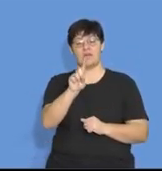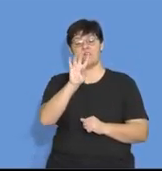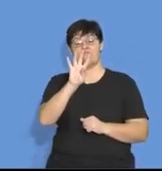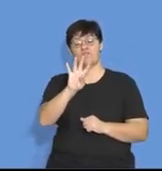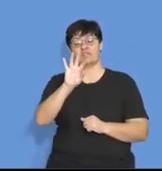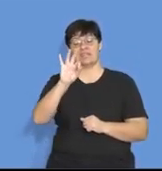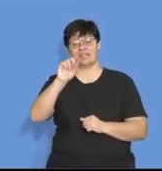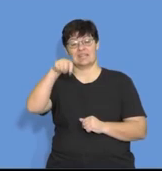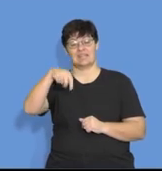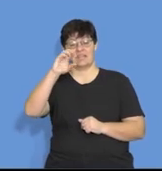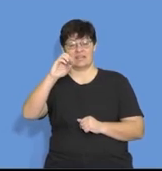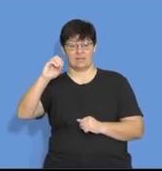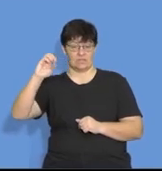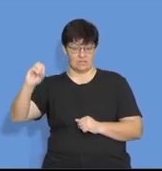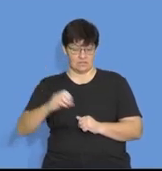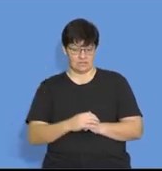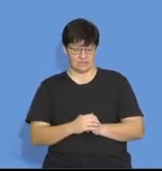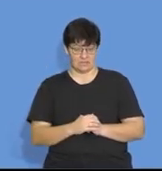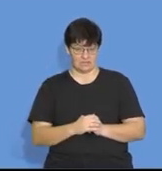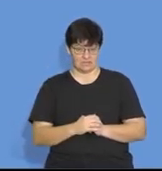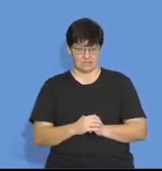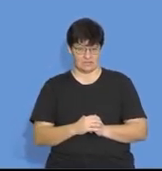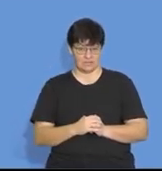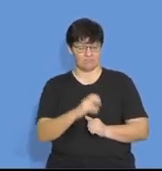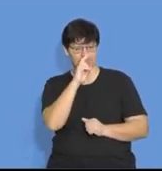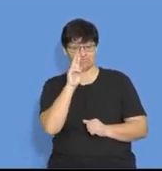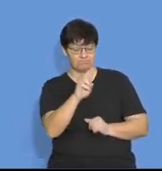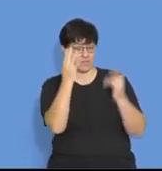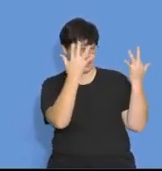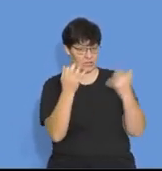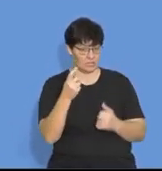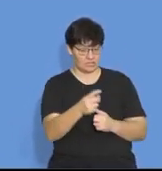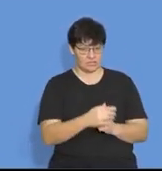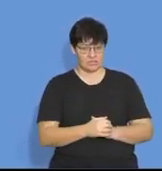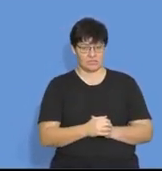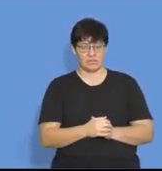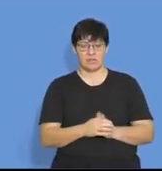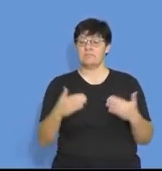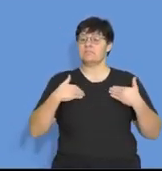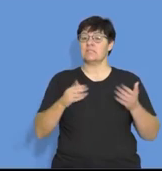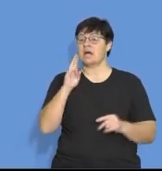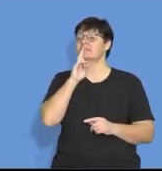143,000 Rand. Okay, so now watch my calculation. I start off by saying,